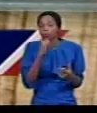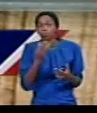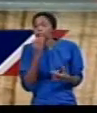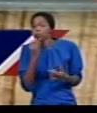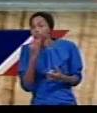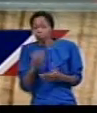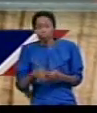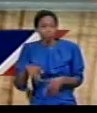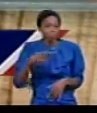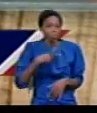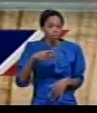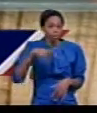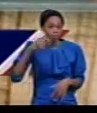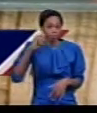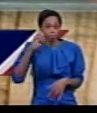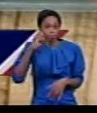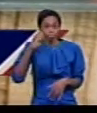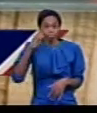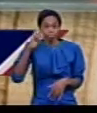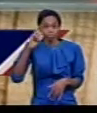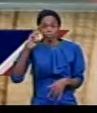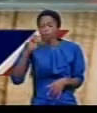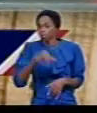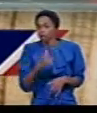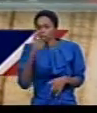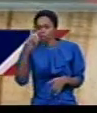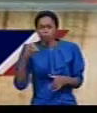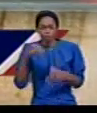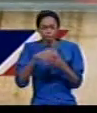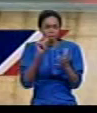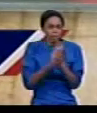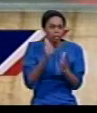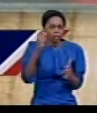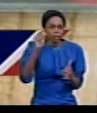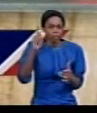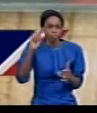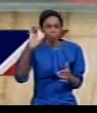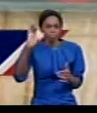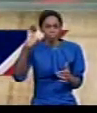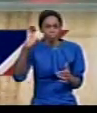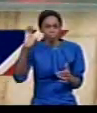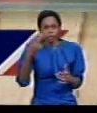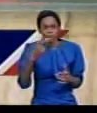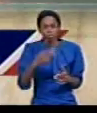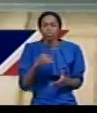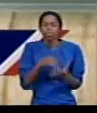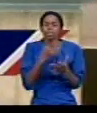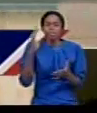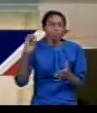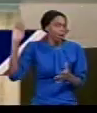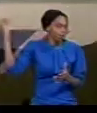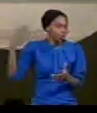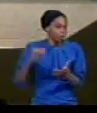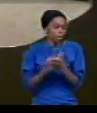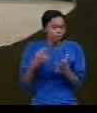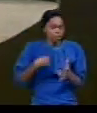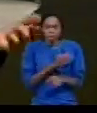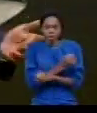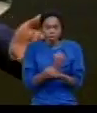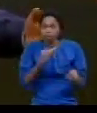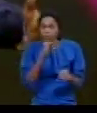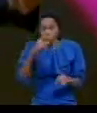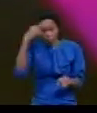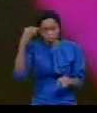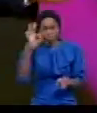those people in Antioch, it's by grace we're saved. It's not because you are a Jew that you are saved. It's